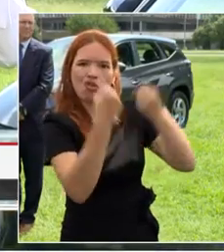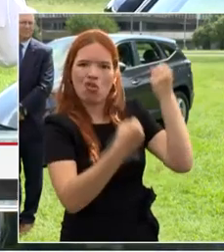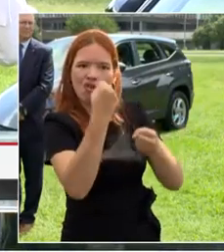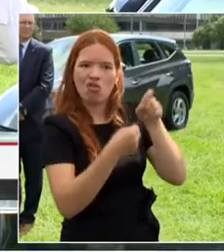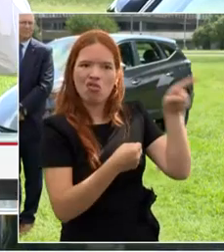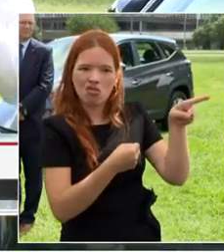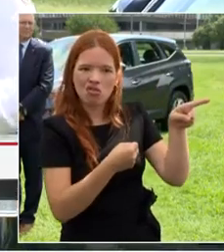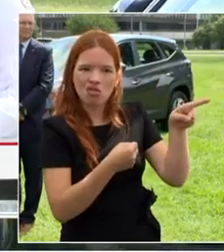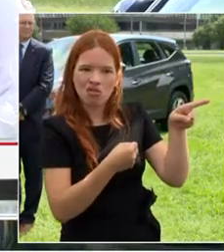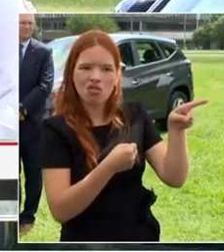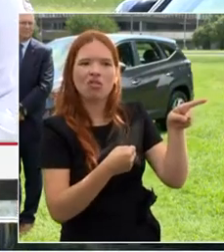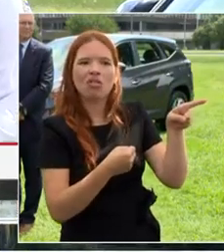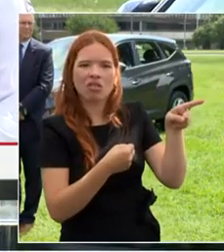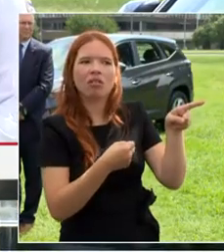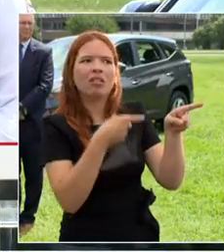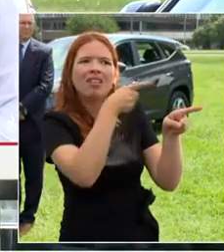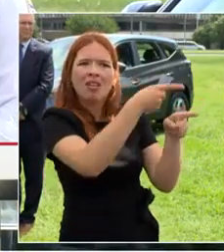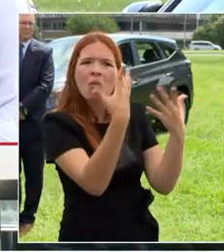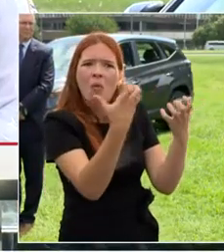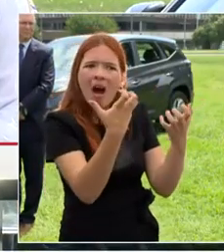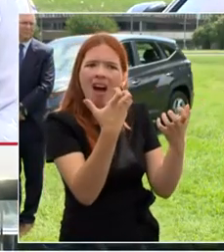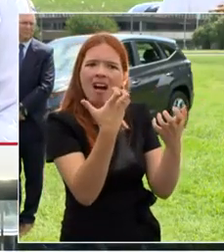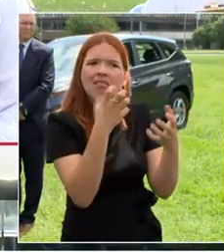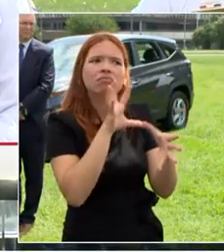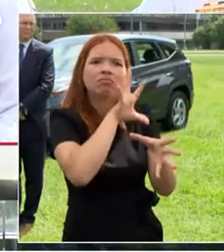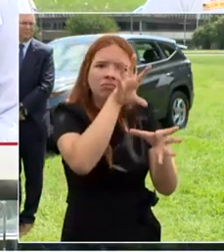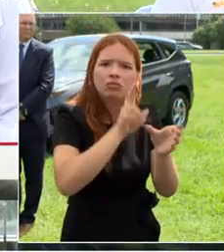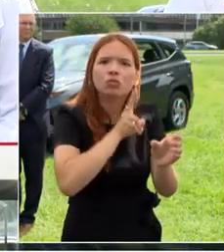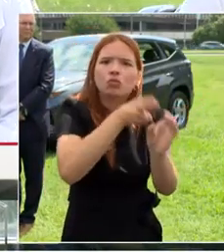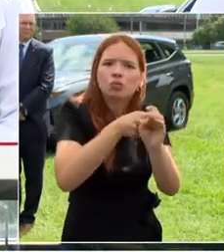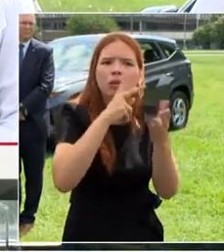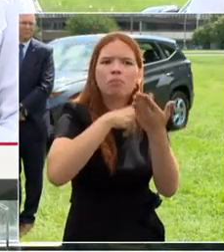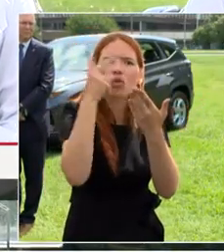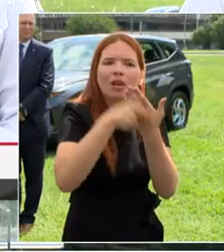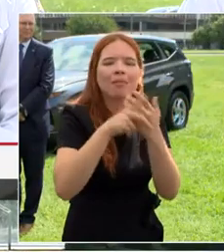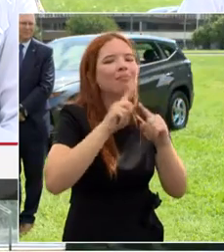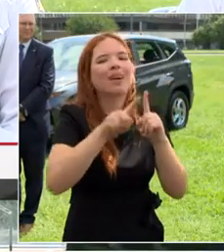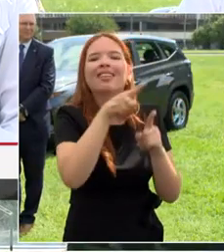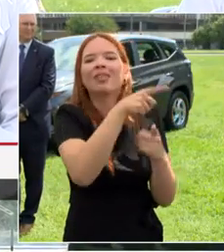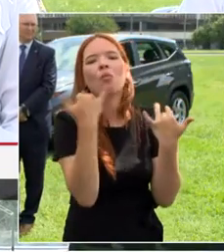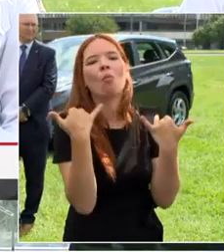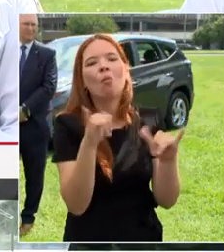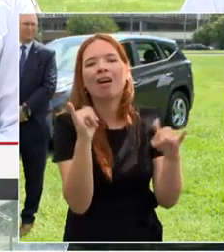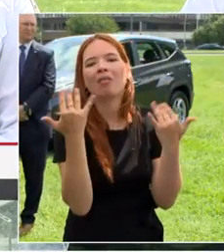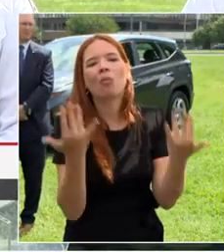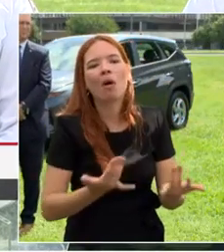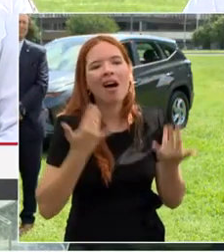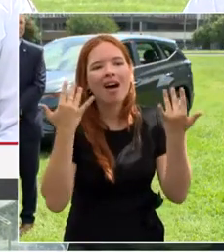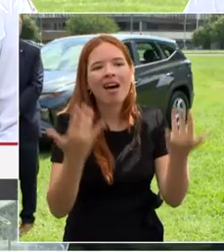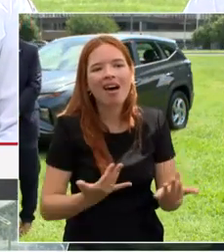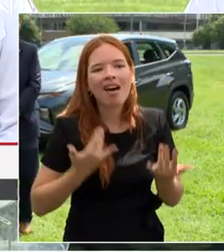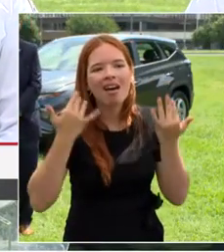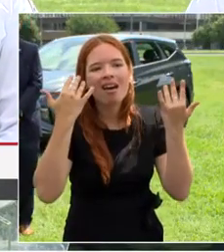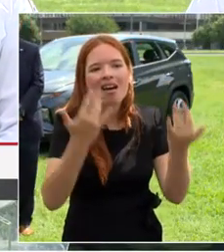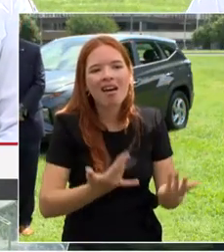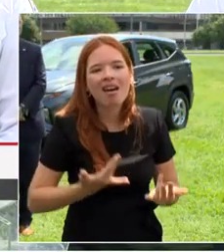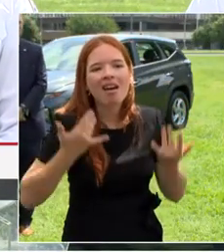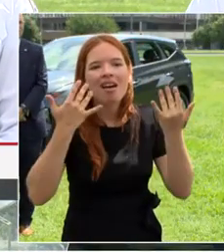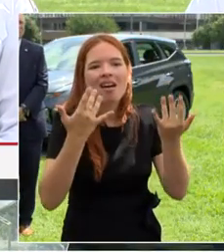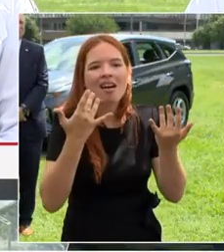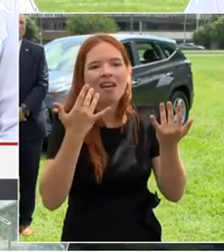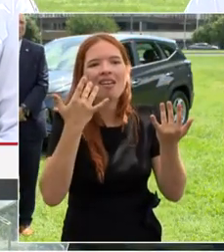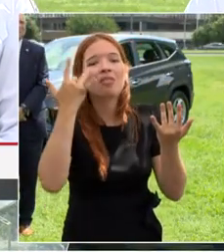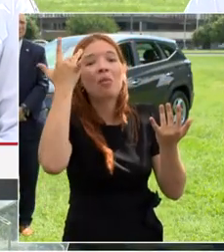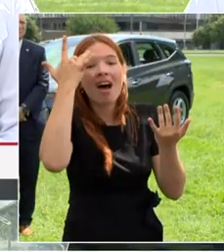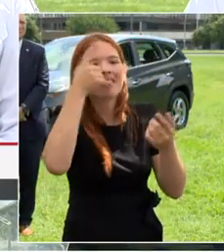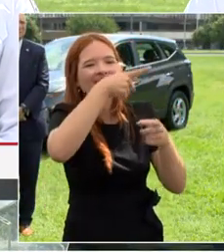program, but his car is still in the shop because parts are backed up. So what can you